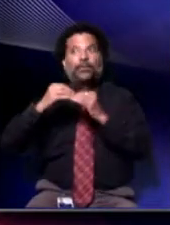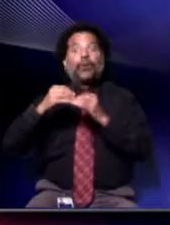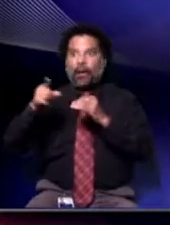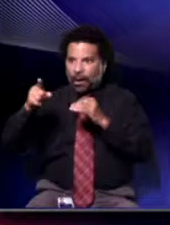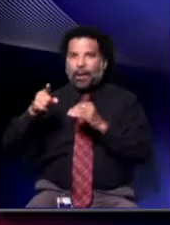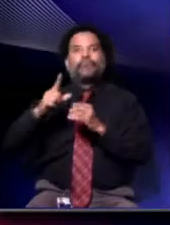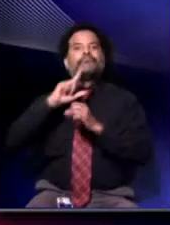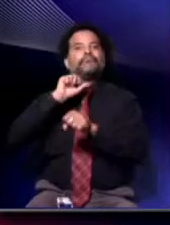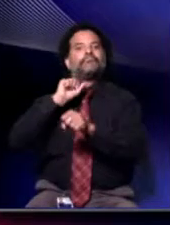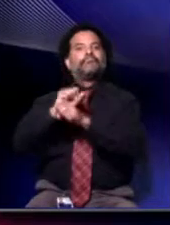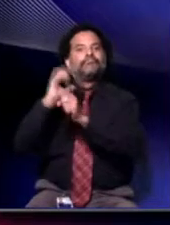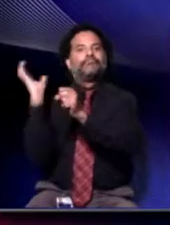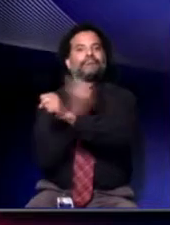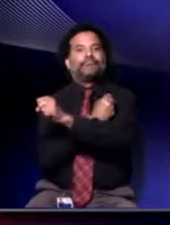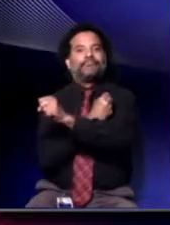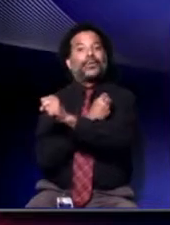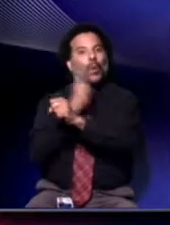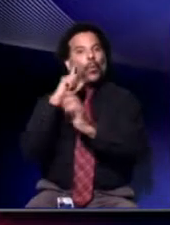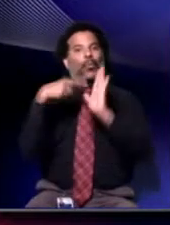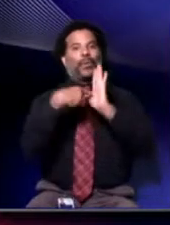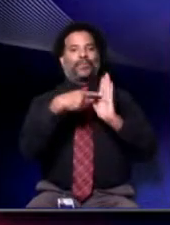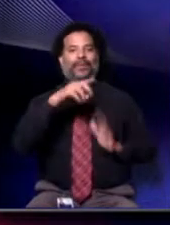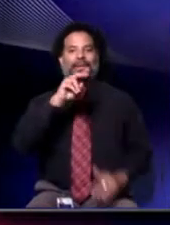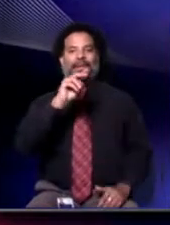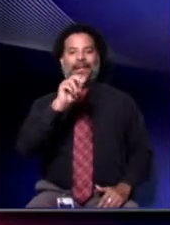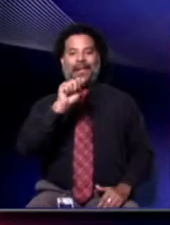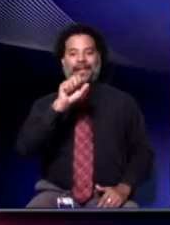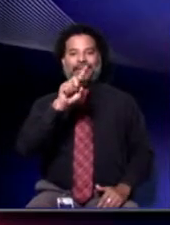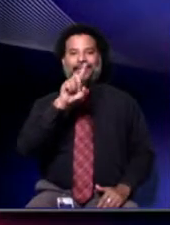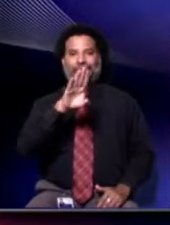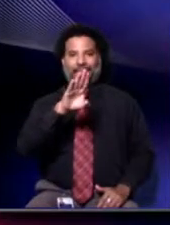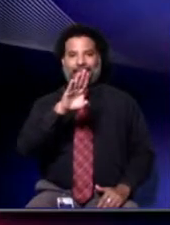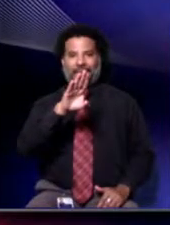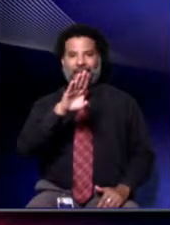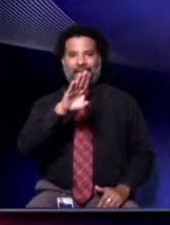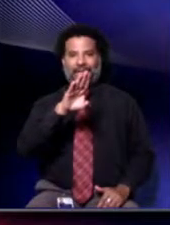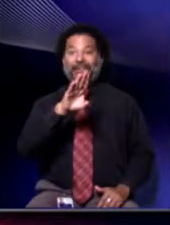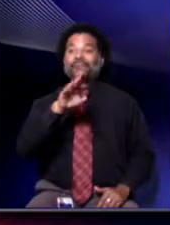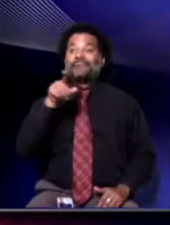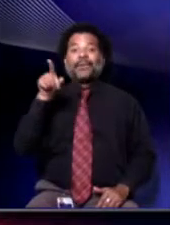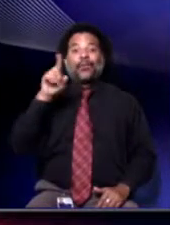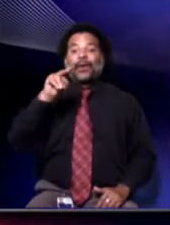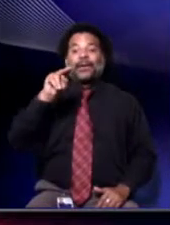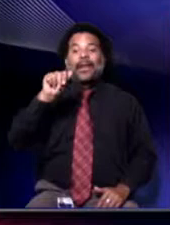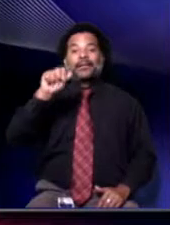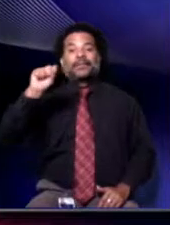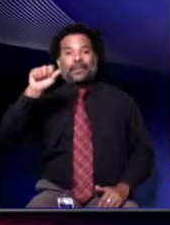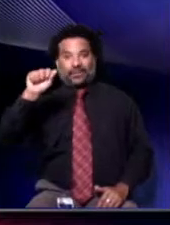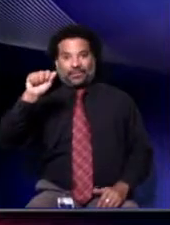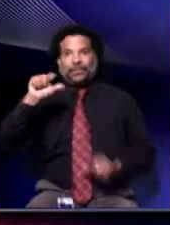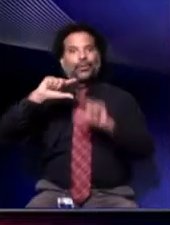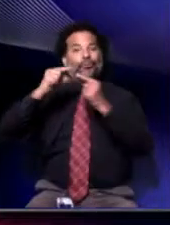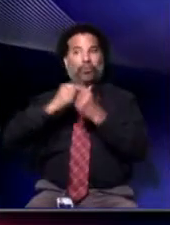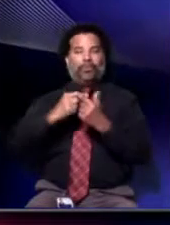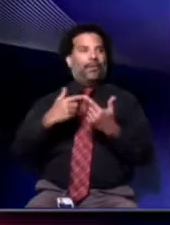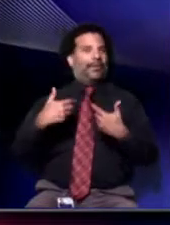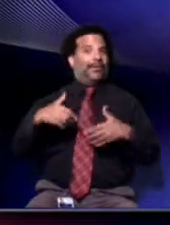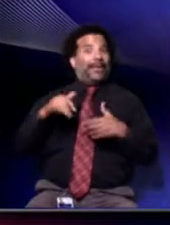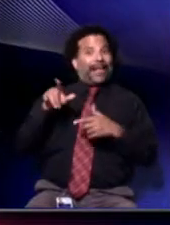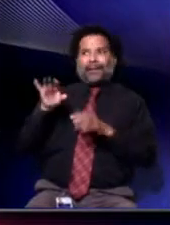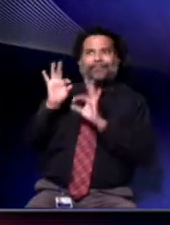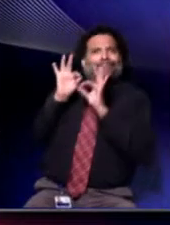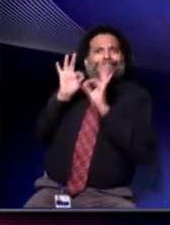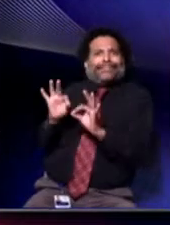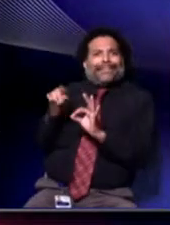representing ASDB as a partner in the NASA group. So I think that's a great example of how